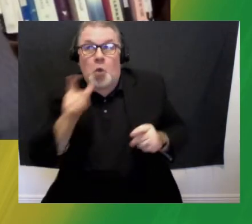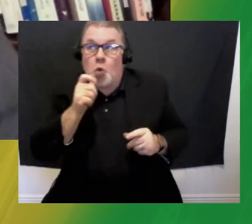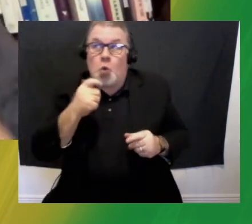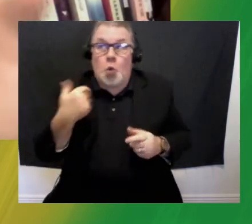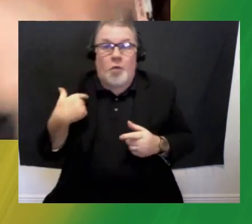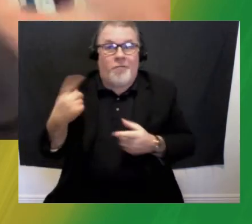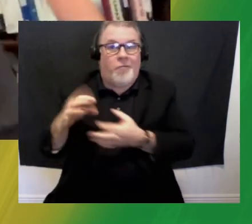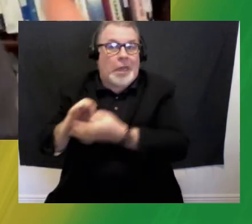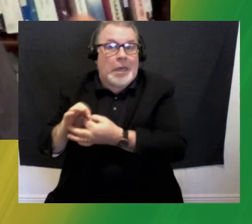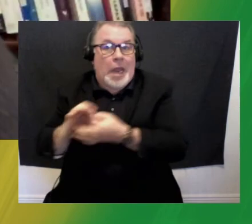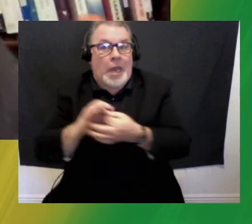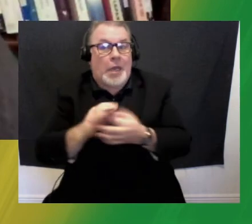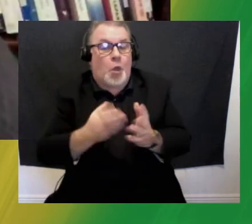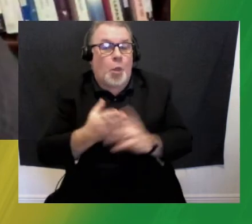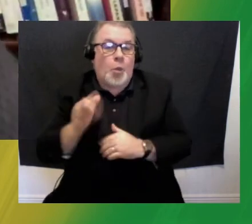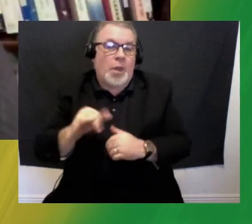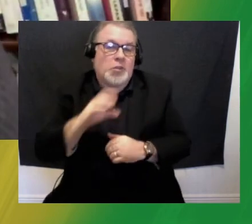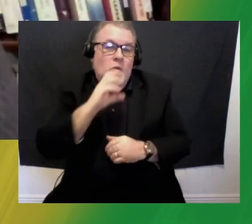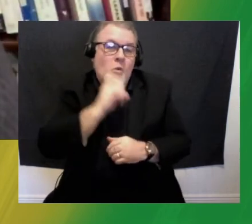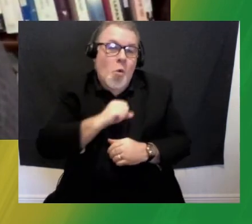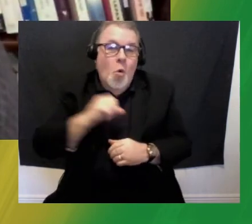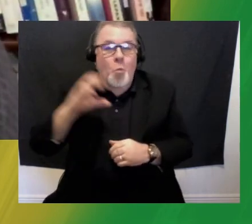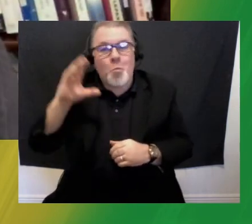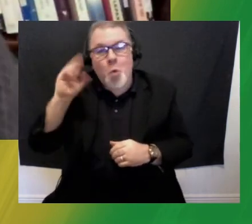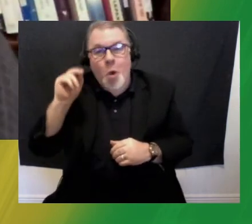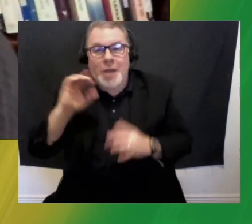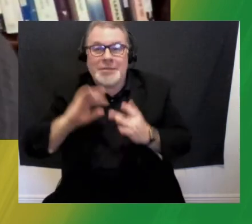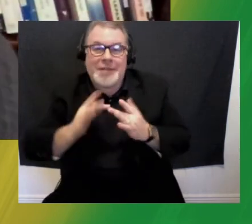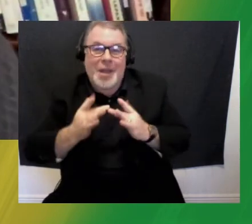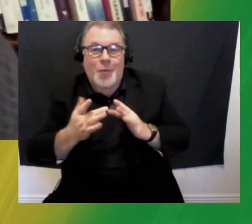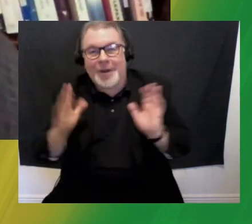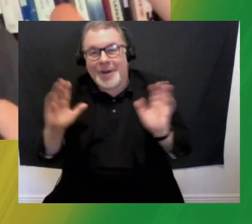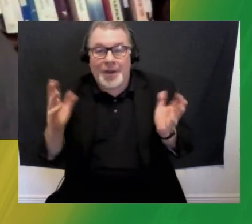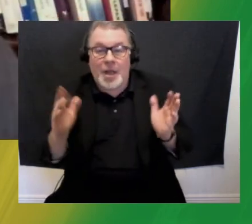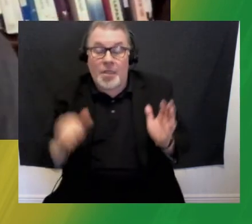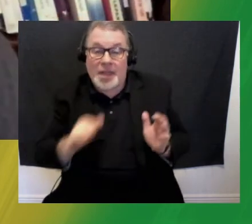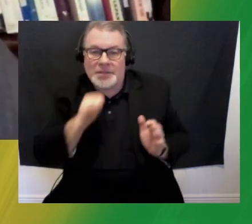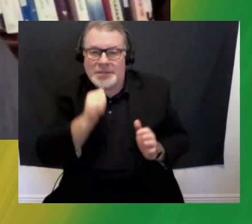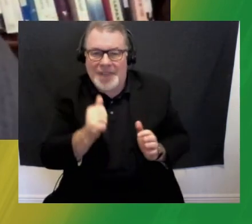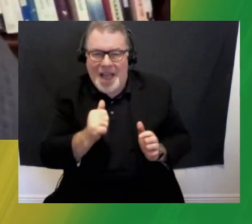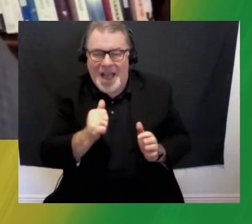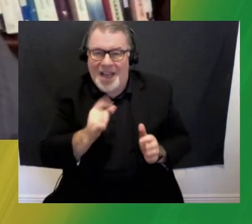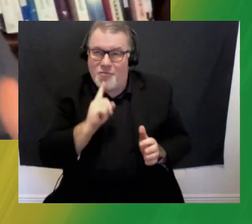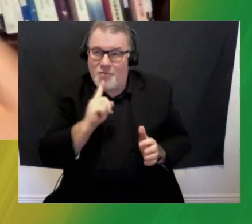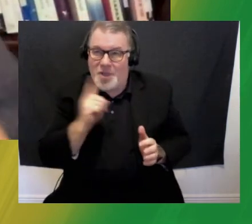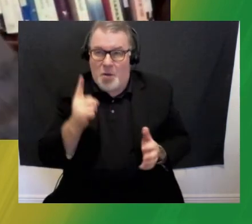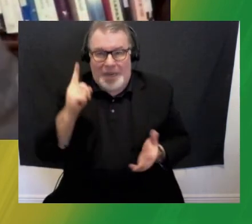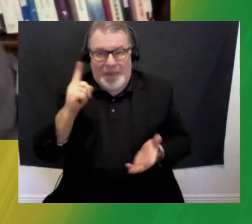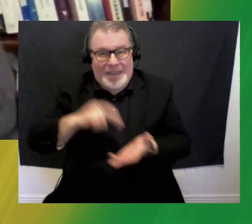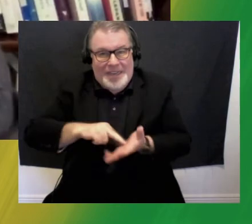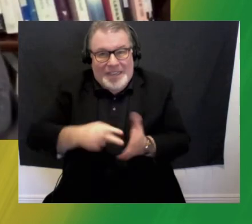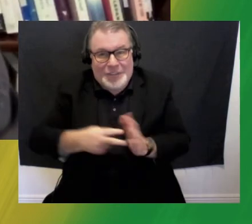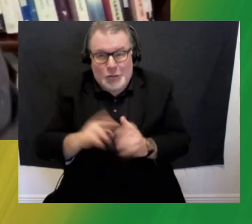connected to through this sort of old boys network, right? Which isn't necessarily deliberately racist. It's not